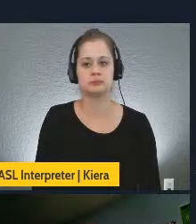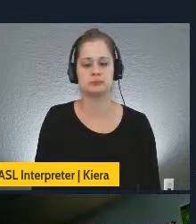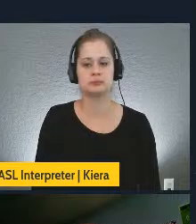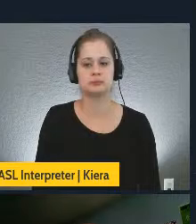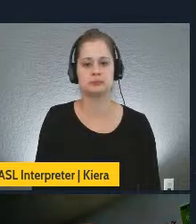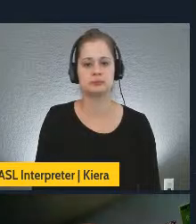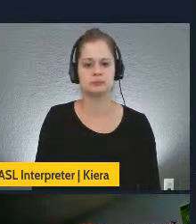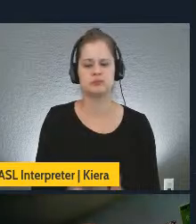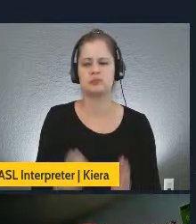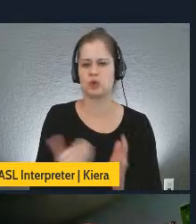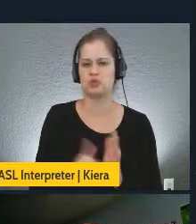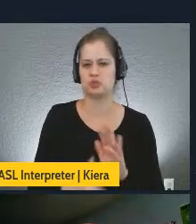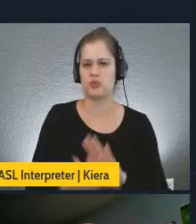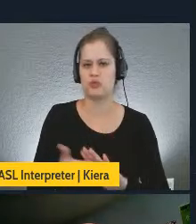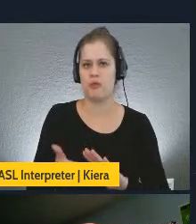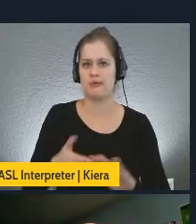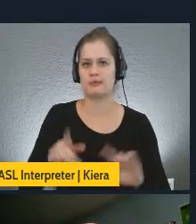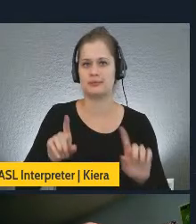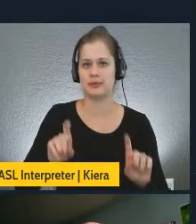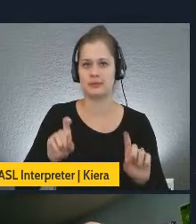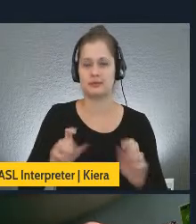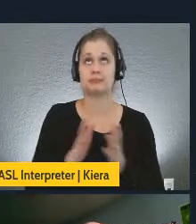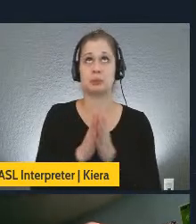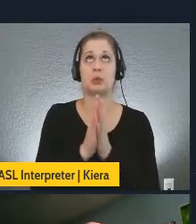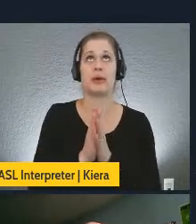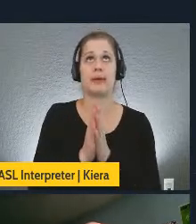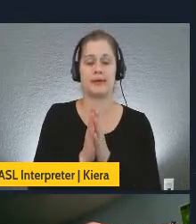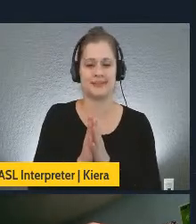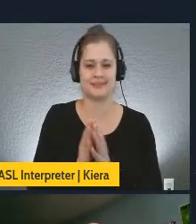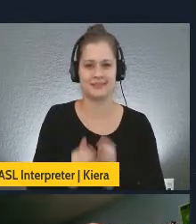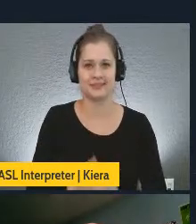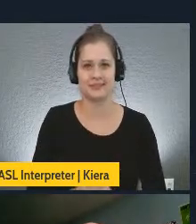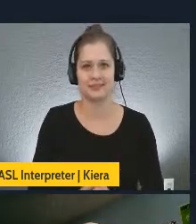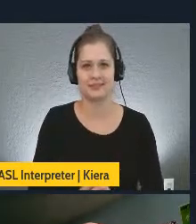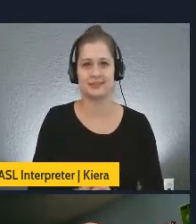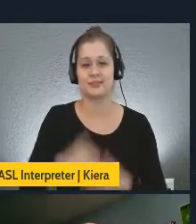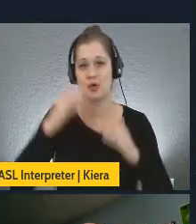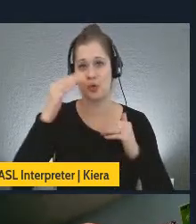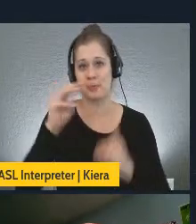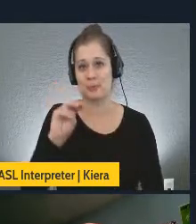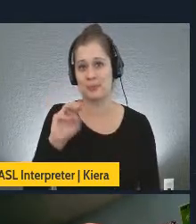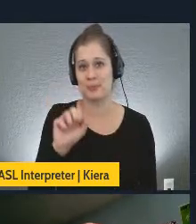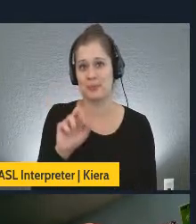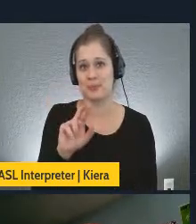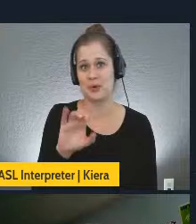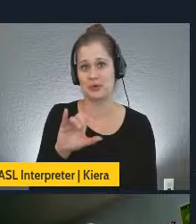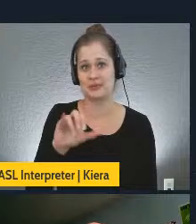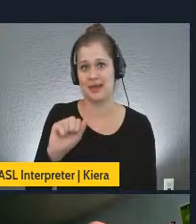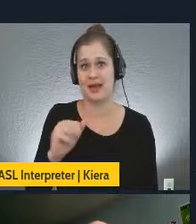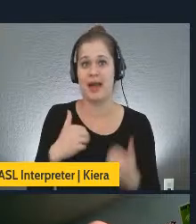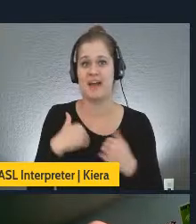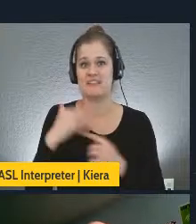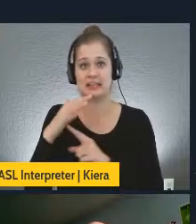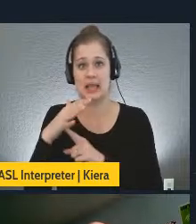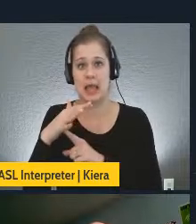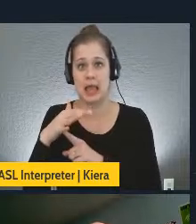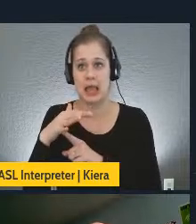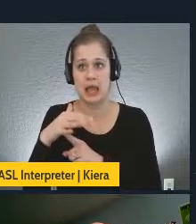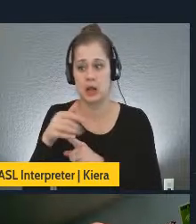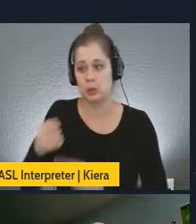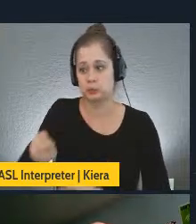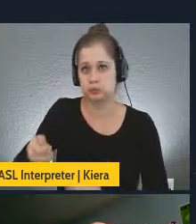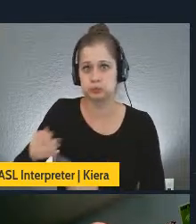we'll rerun the test and pray once more. I hope Marcia's got another candle on.